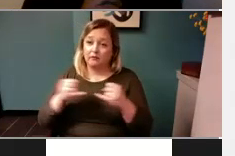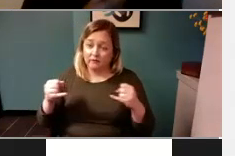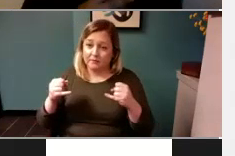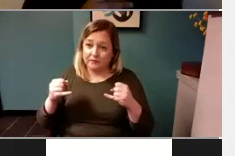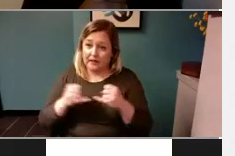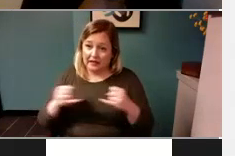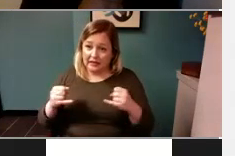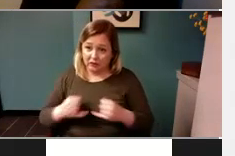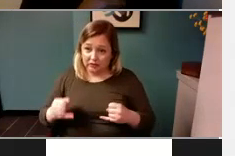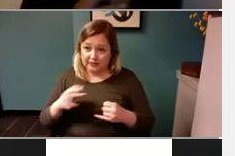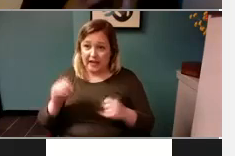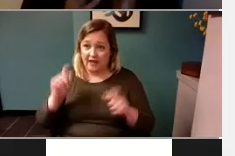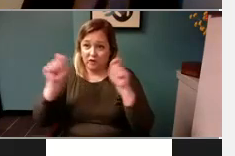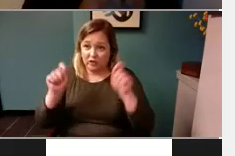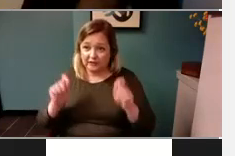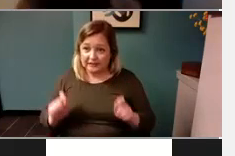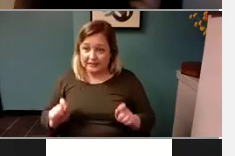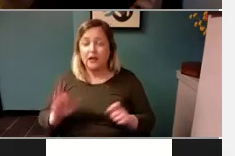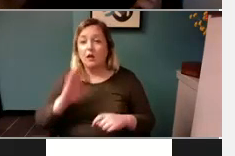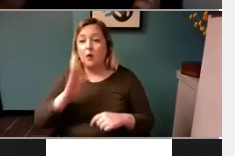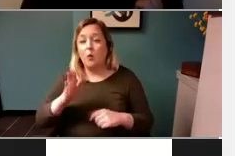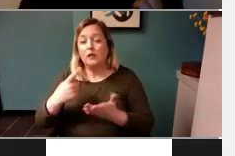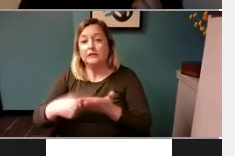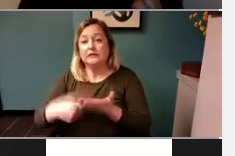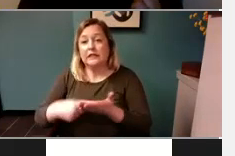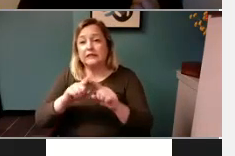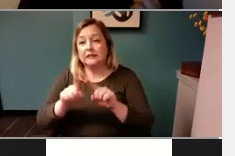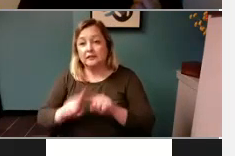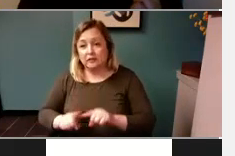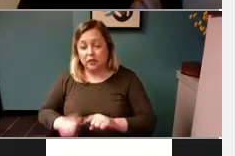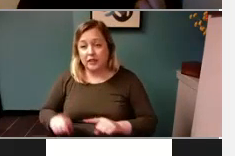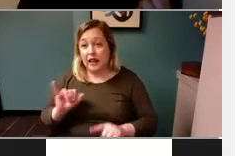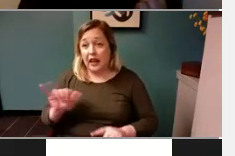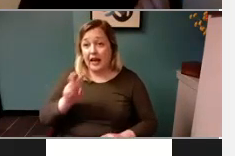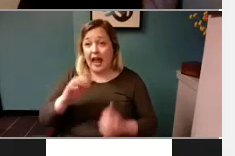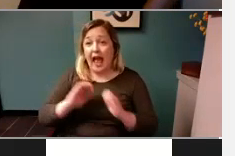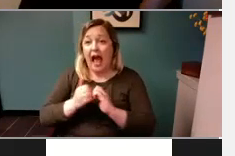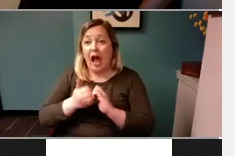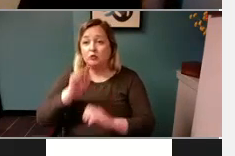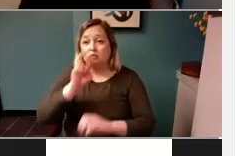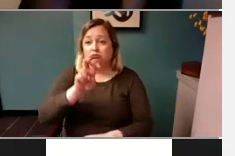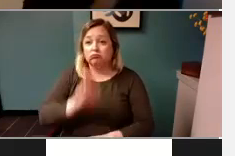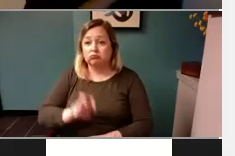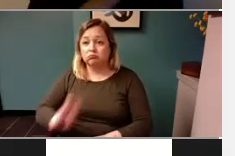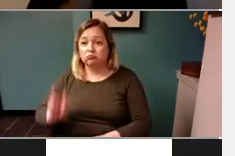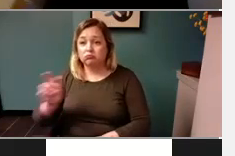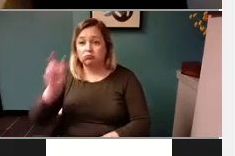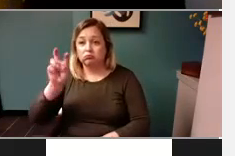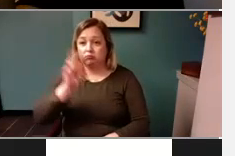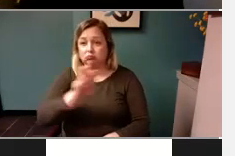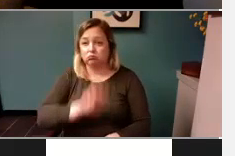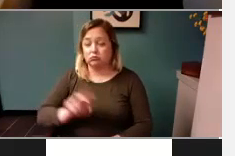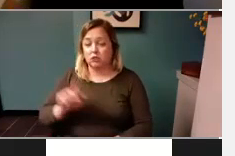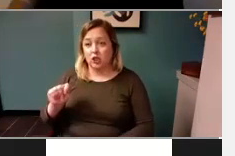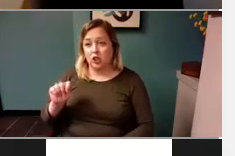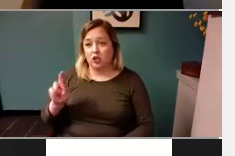to talk about different types of things, such as traversing a graph. Let's say that I want to go from 8 to 12. Which path do